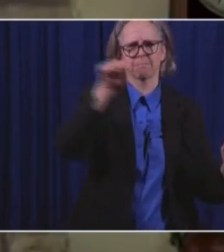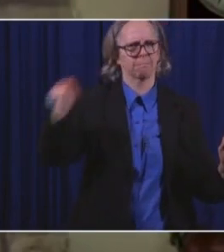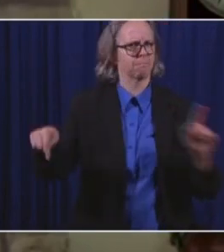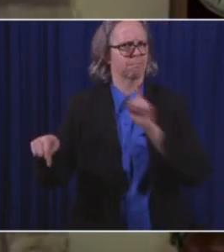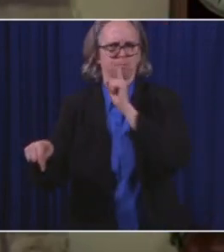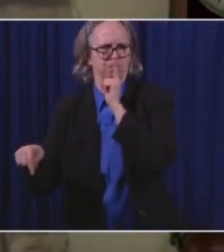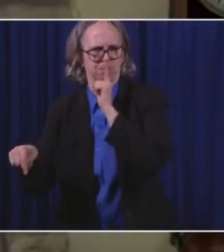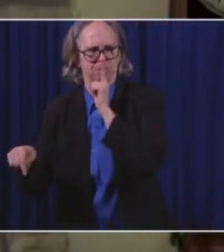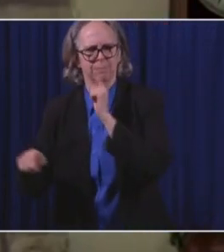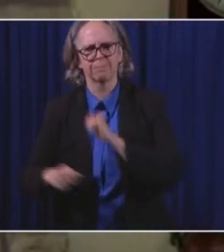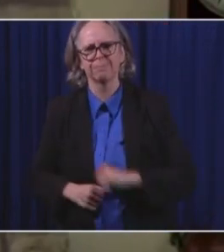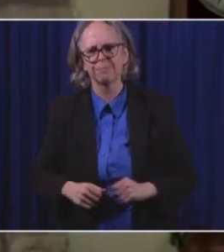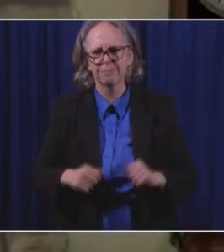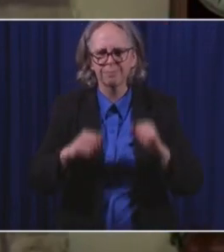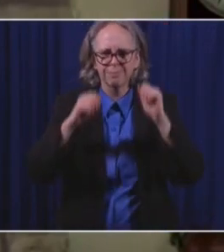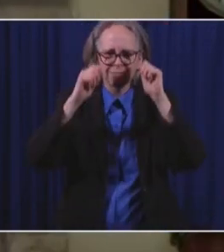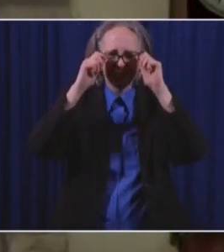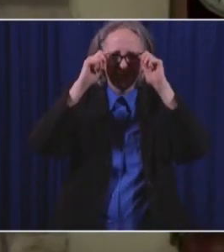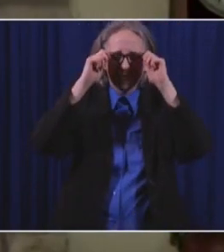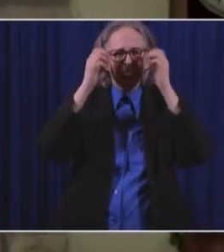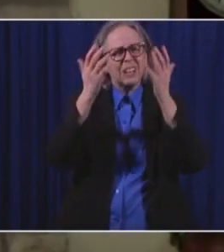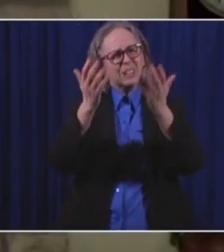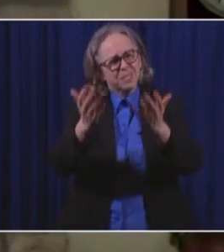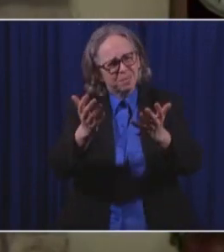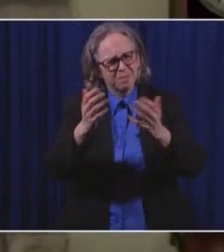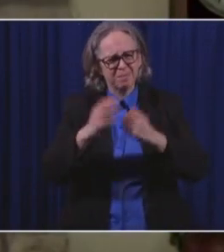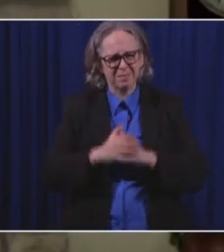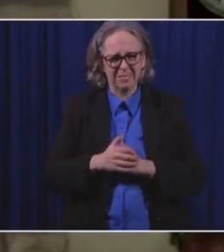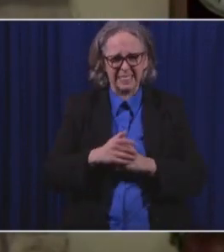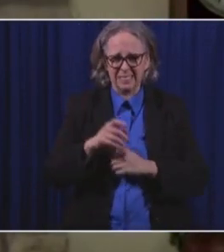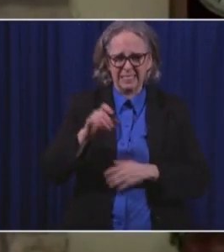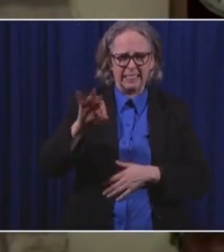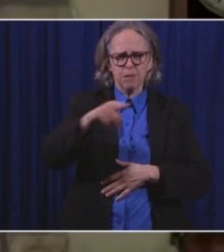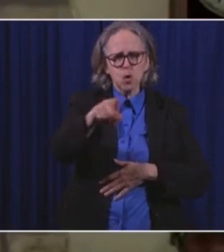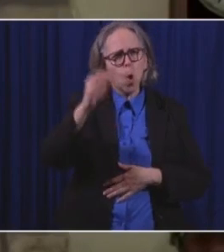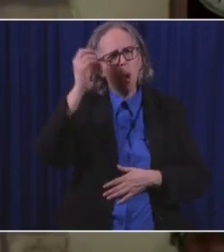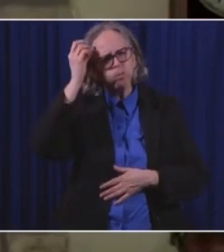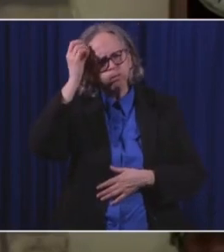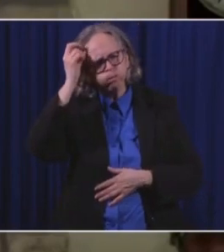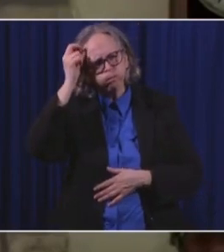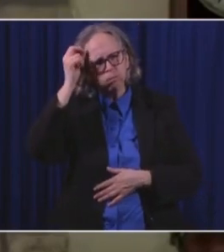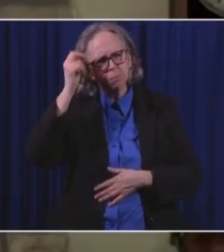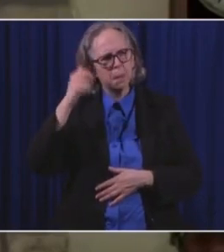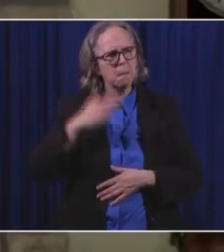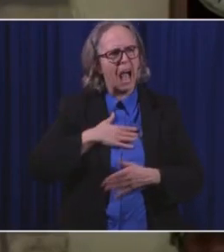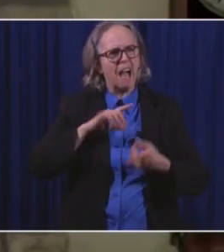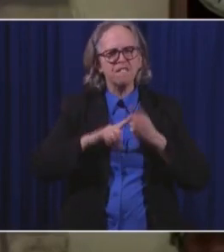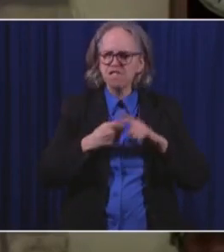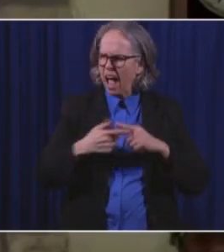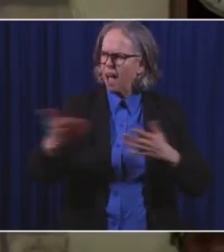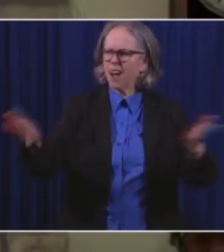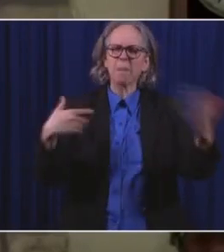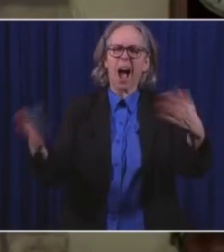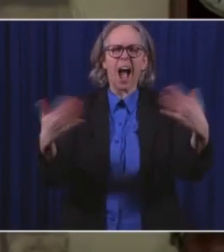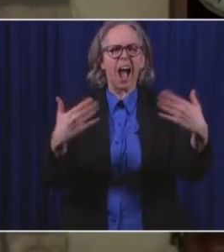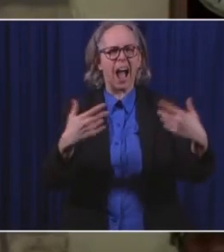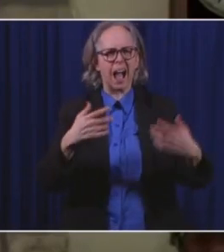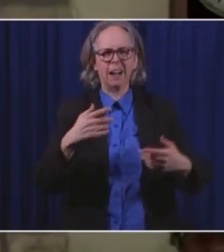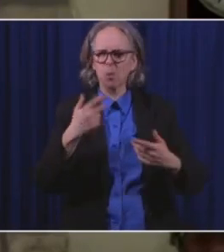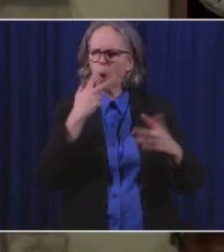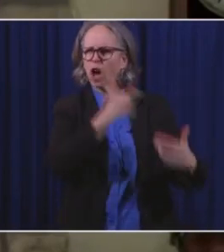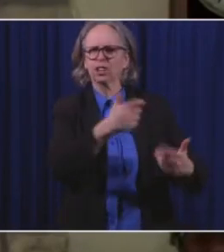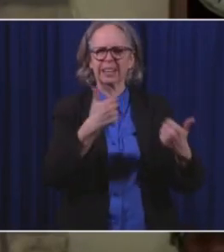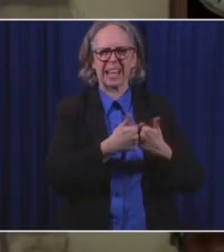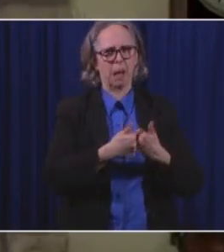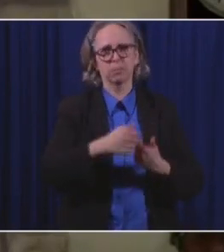is. So to those who might be thinking about gathering with friends outside their household to watch these games, we would just ask you to please